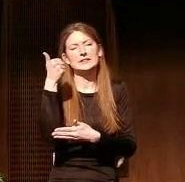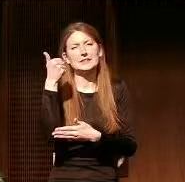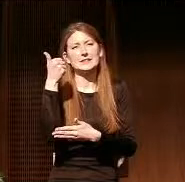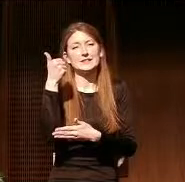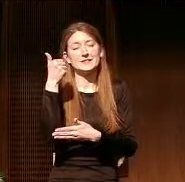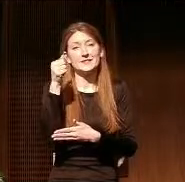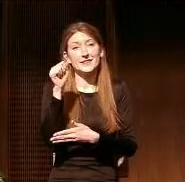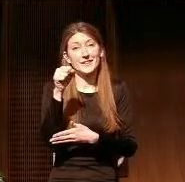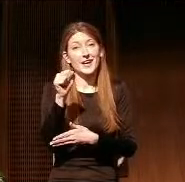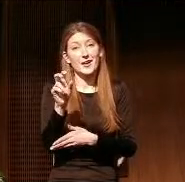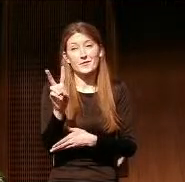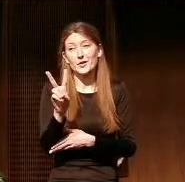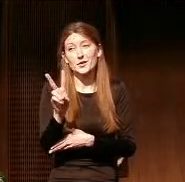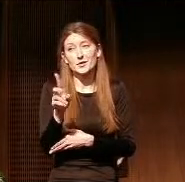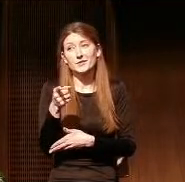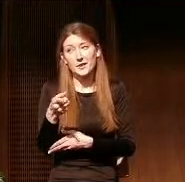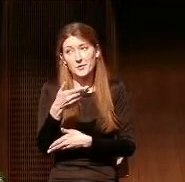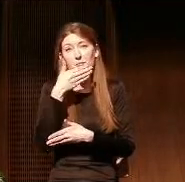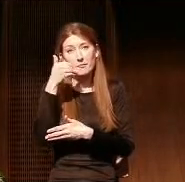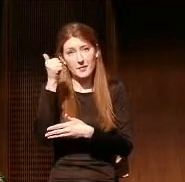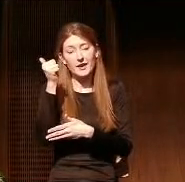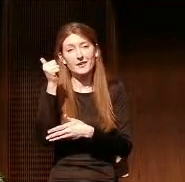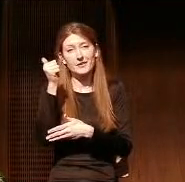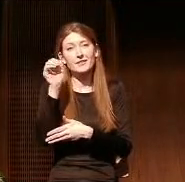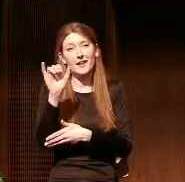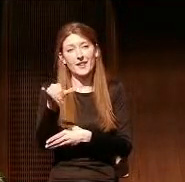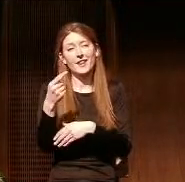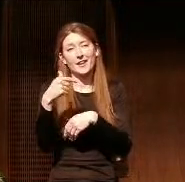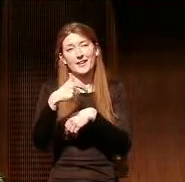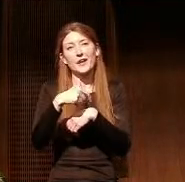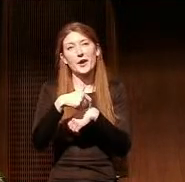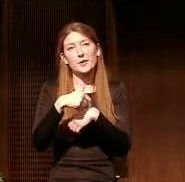And he was by that time.